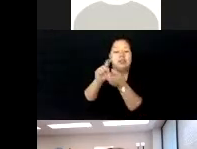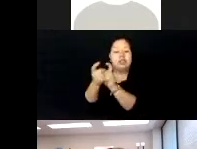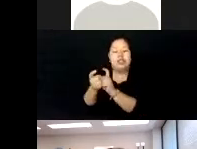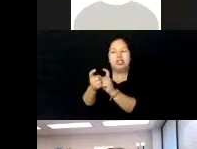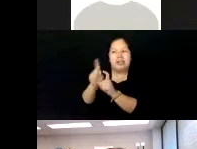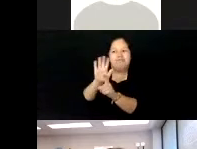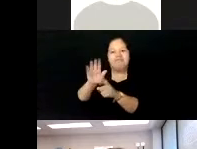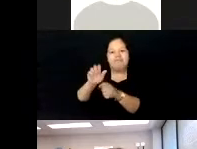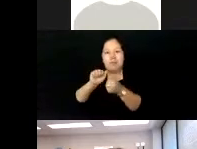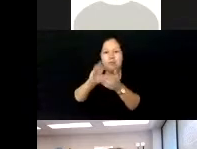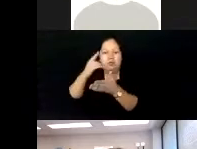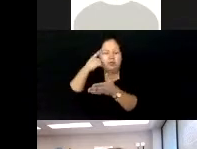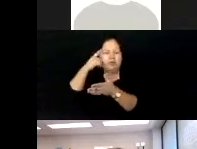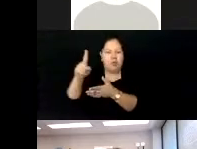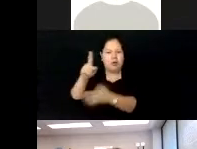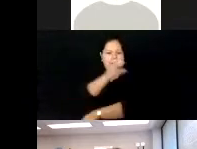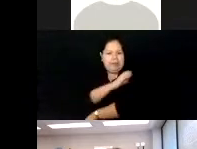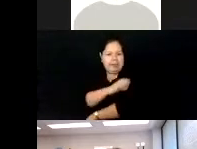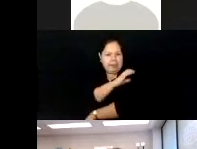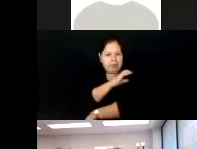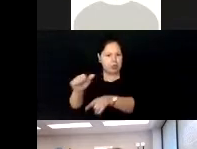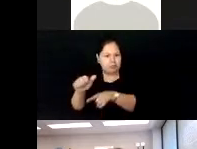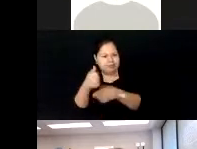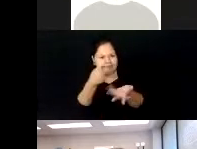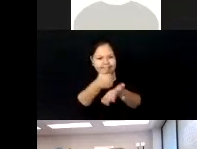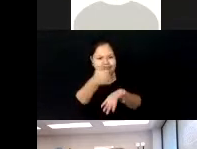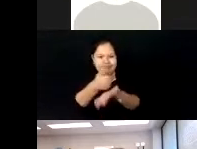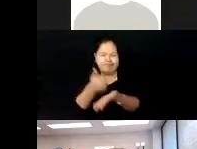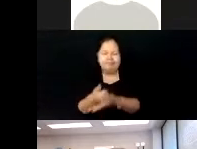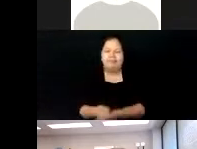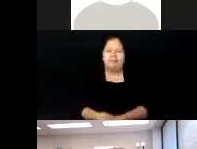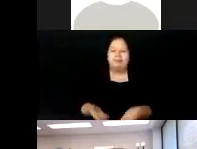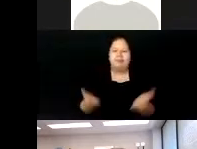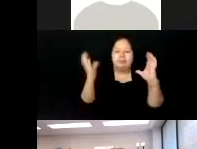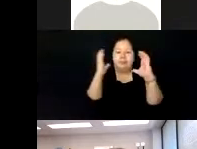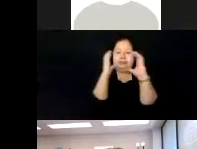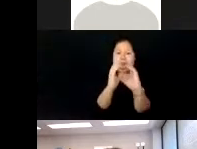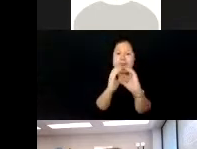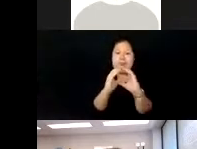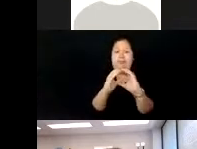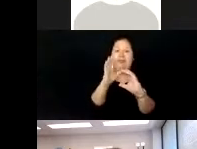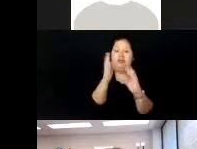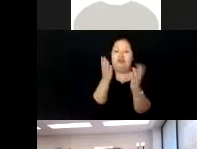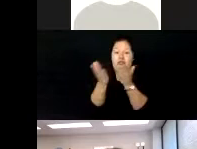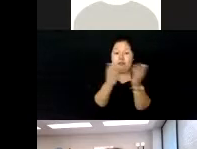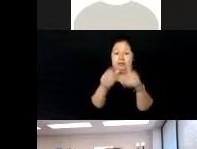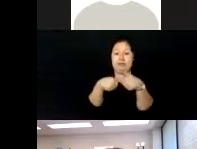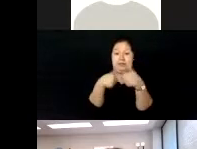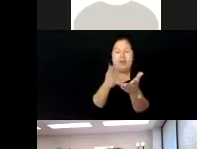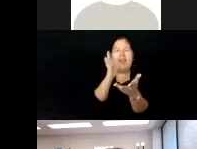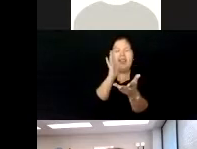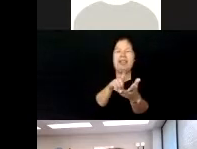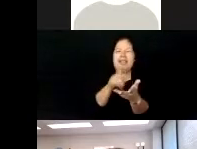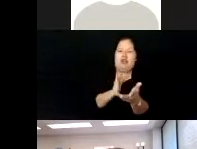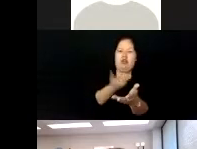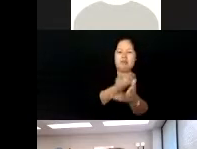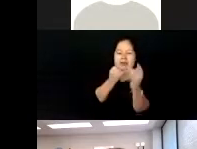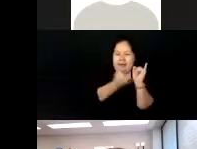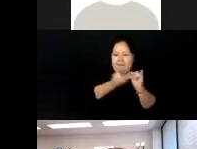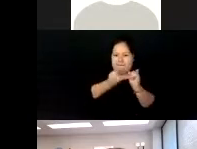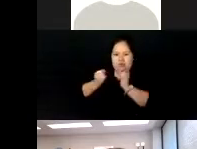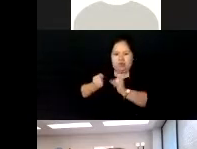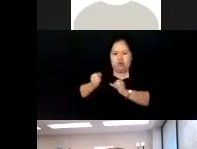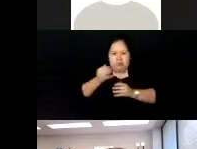practice guideline. Service delivery change is the level where we modify our individual interactions